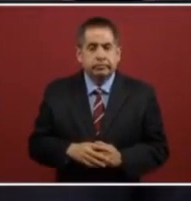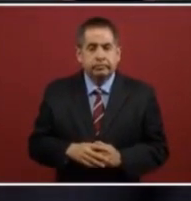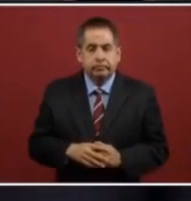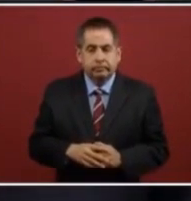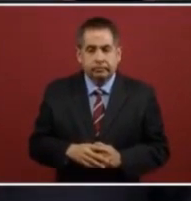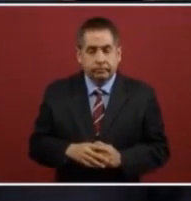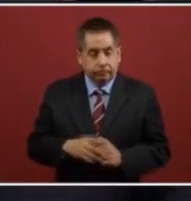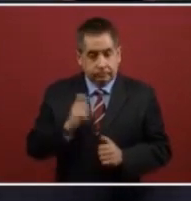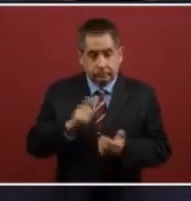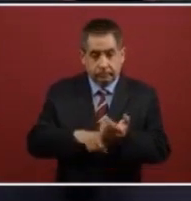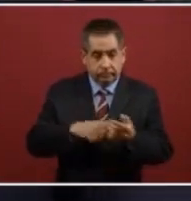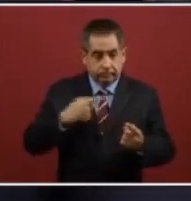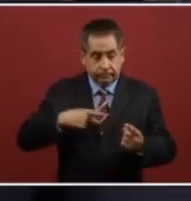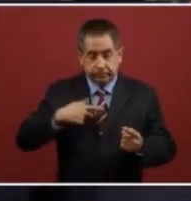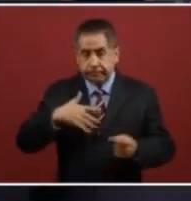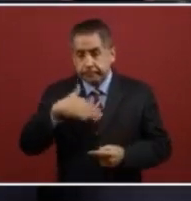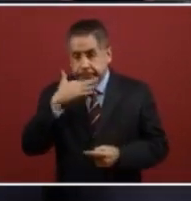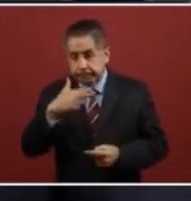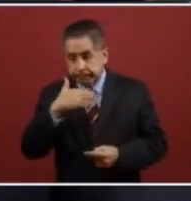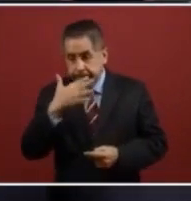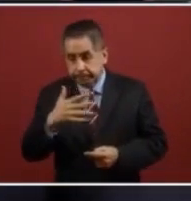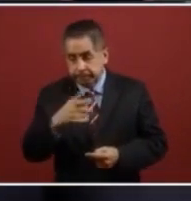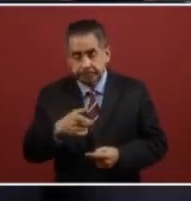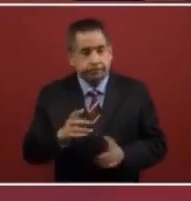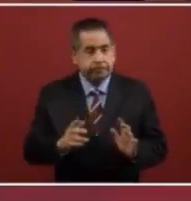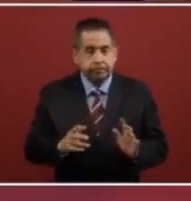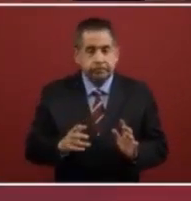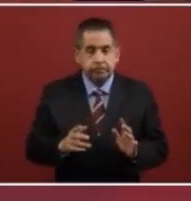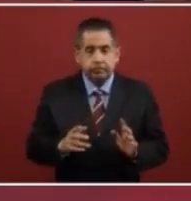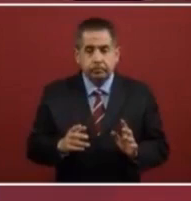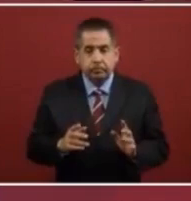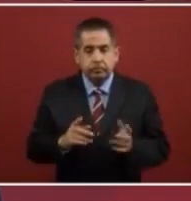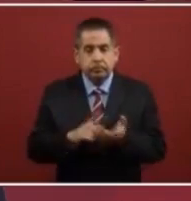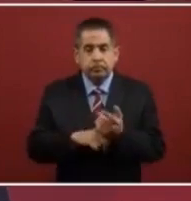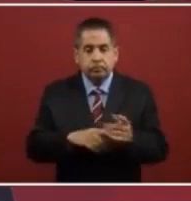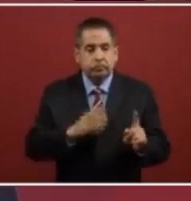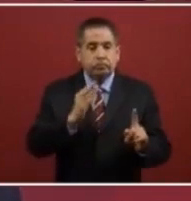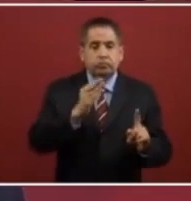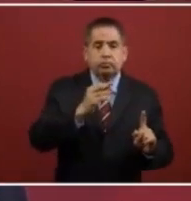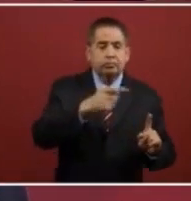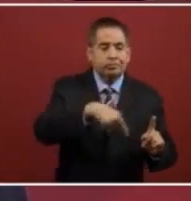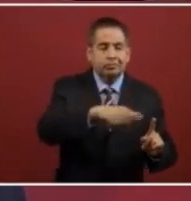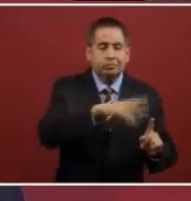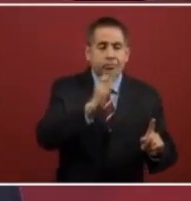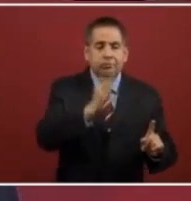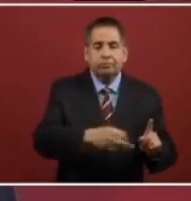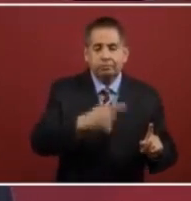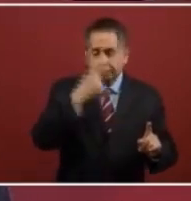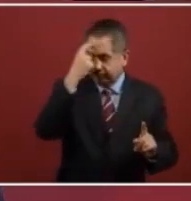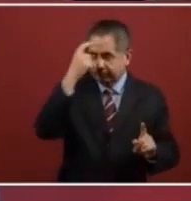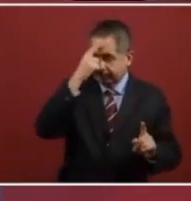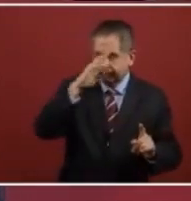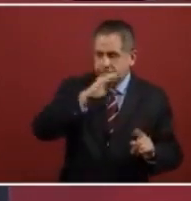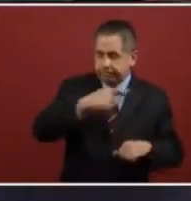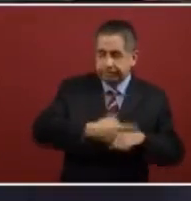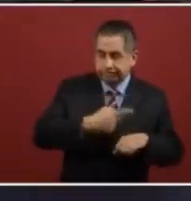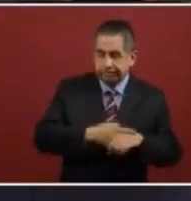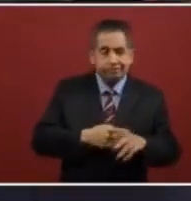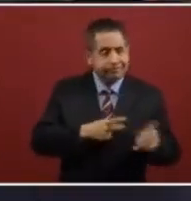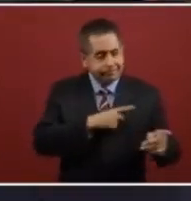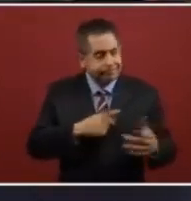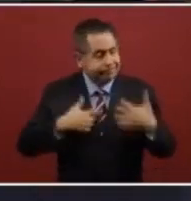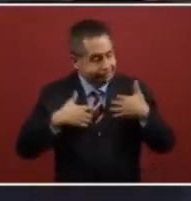el corrupto The corrupt no acepta que está enfermo. will not accept that he's ill. Y lo primero que tienen que hacer